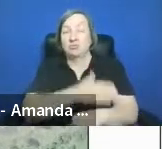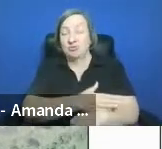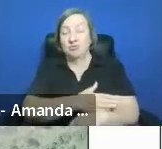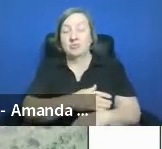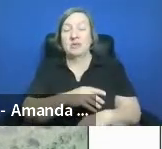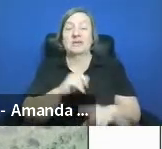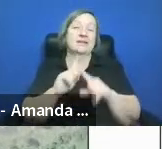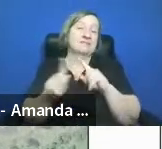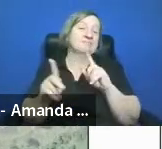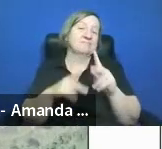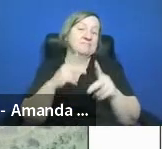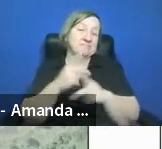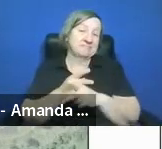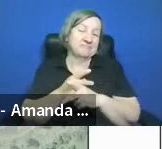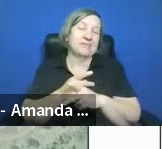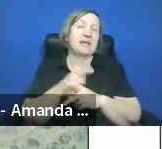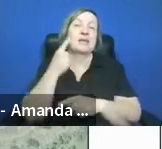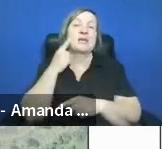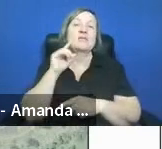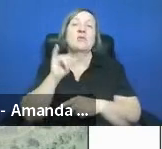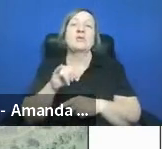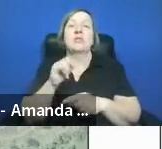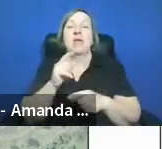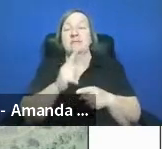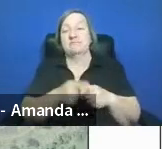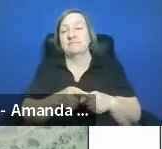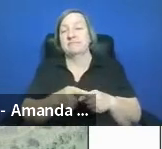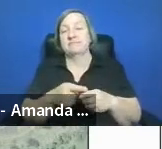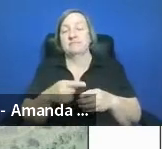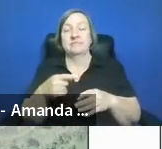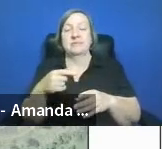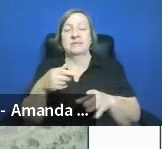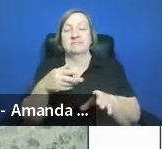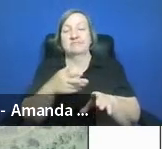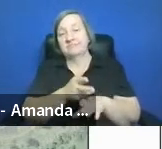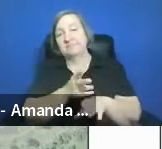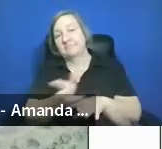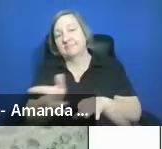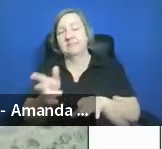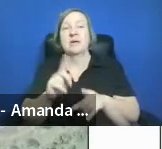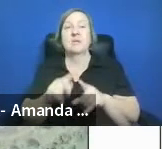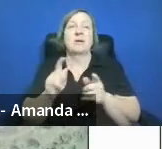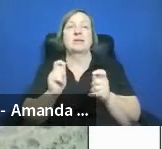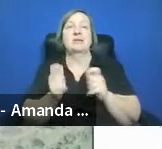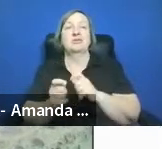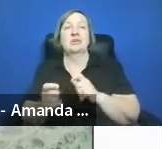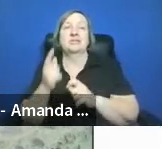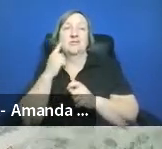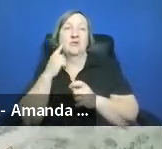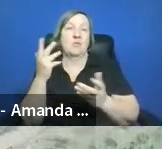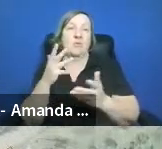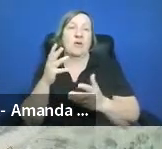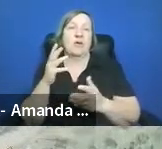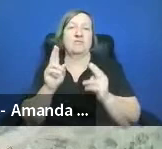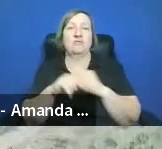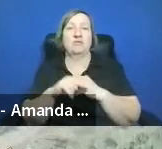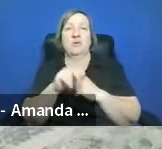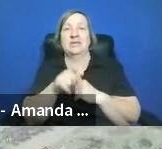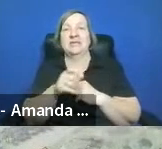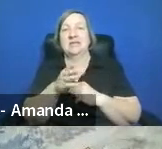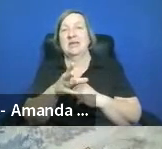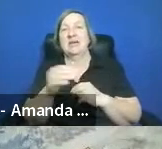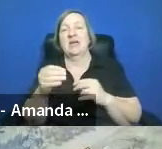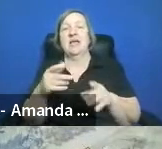different form, excuse me, for the interchange itself, but it adjusts based on the needs for the freeway there, and as well as the braided